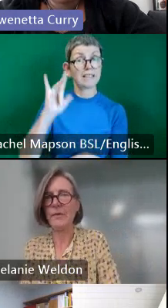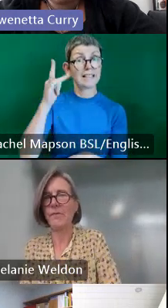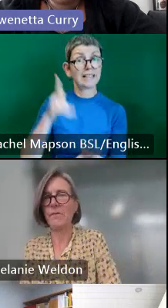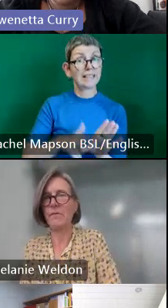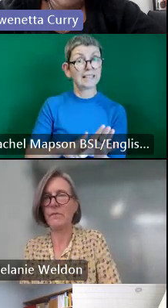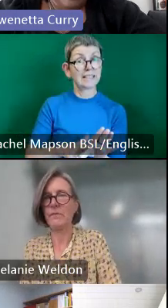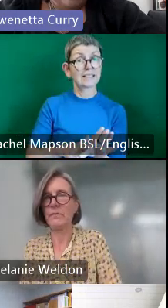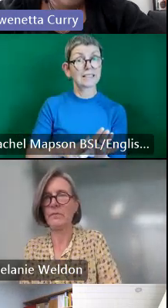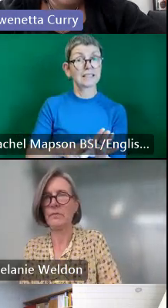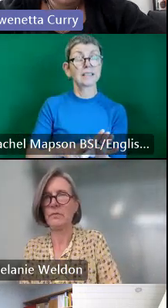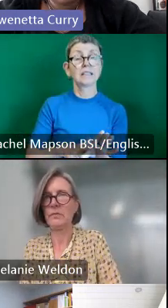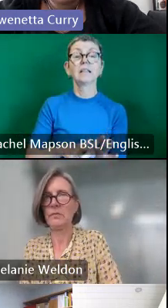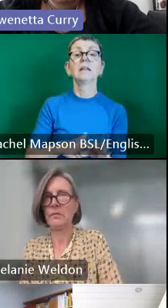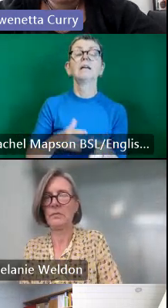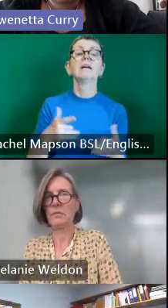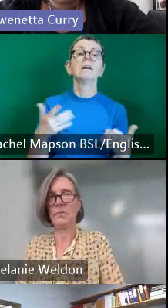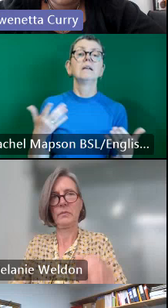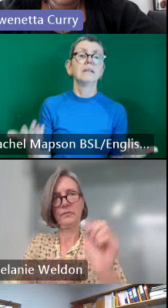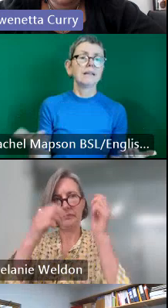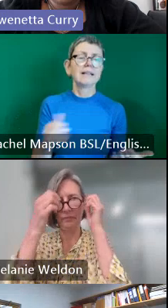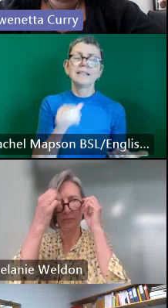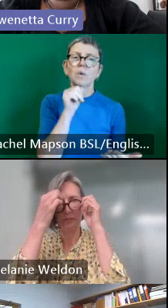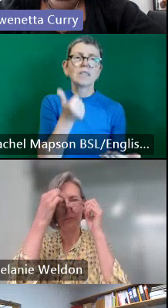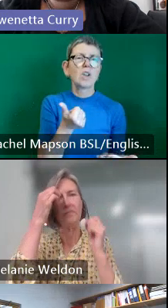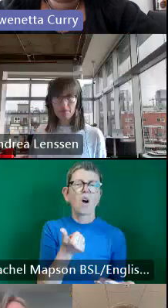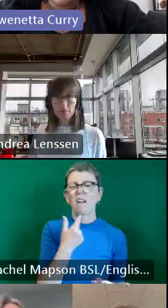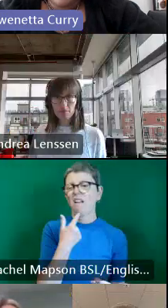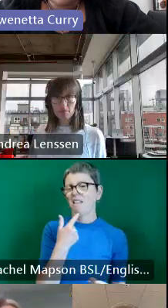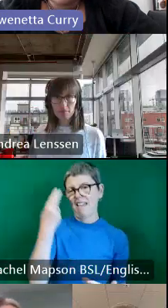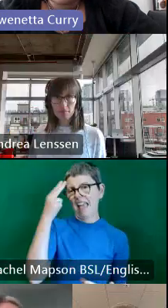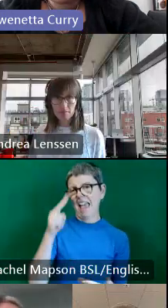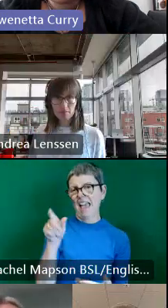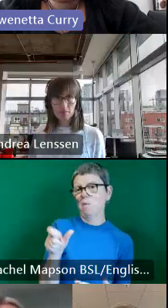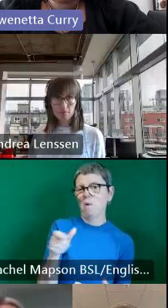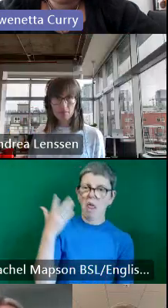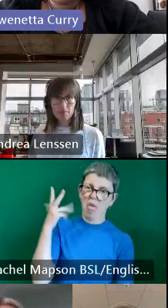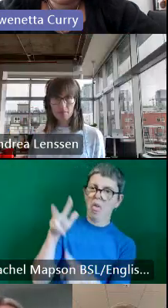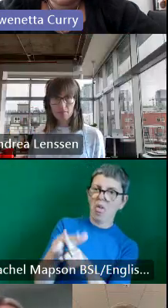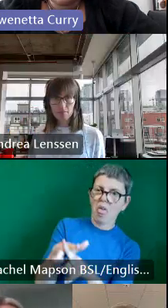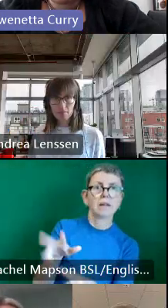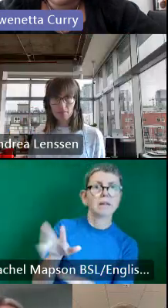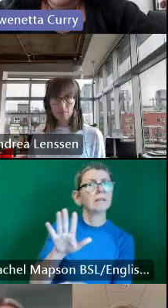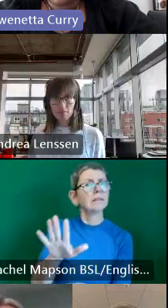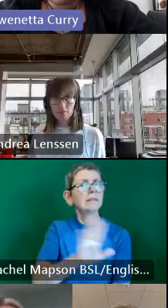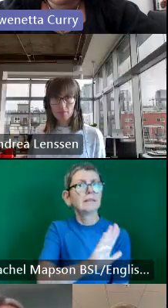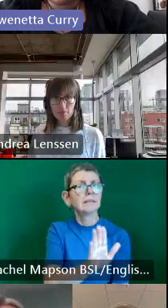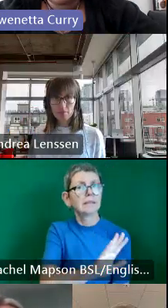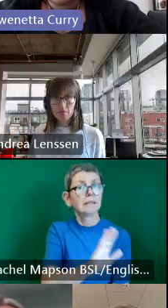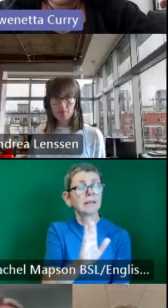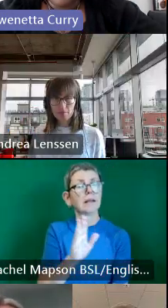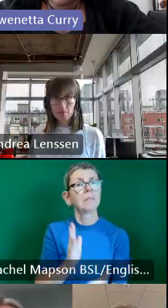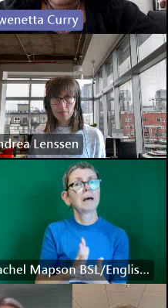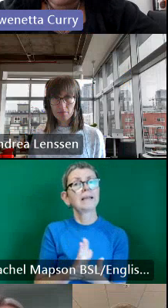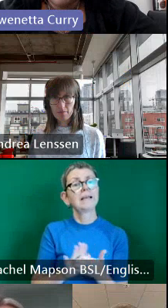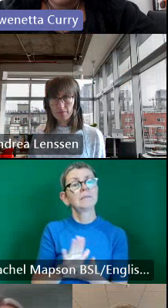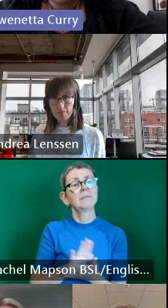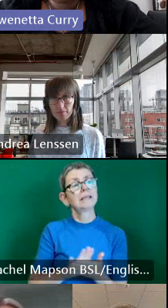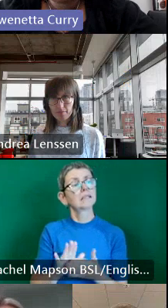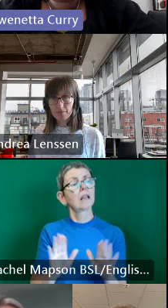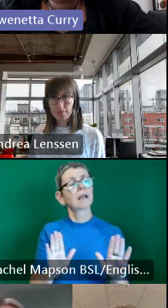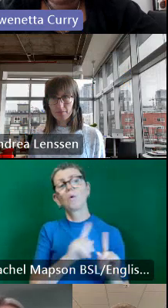not calling someone the N-word, it's not an attack, but it's the denial, right? It's the denial of access to certain